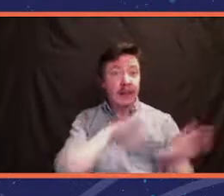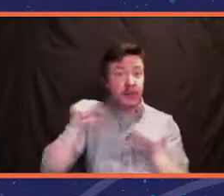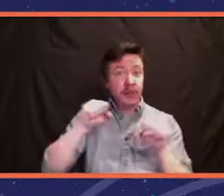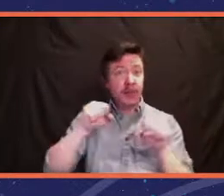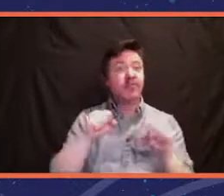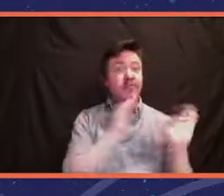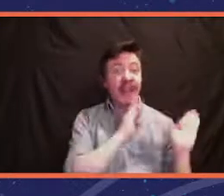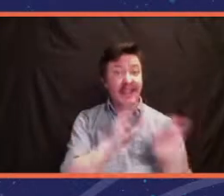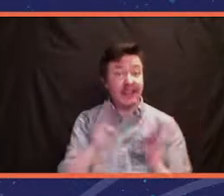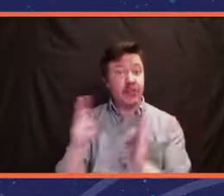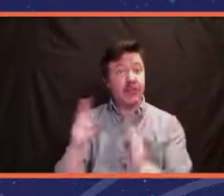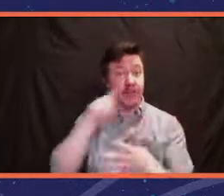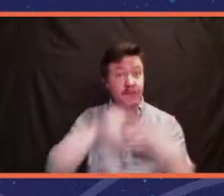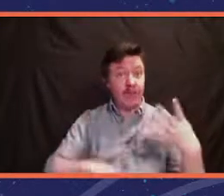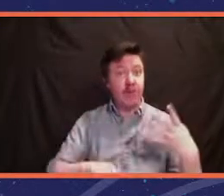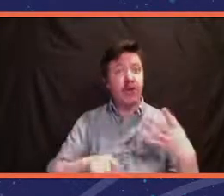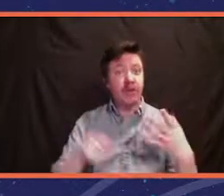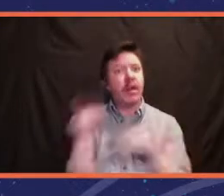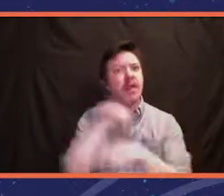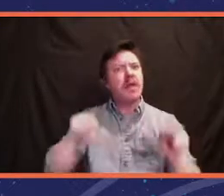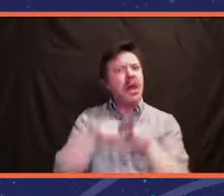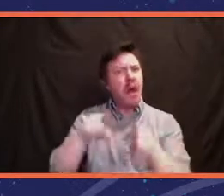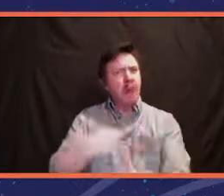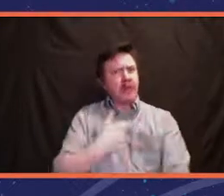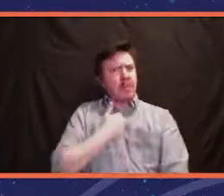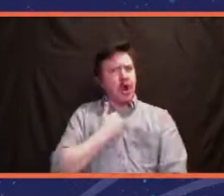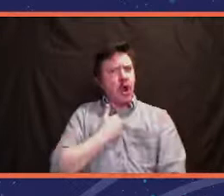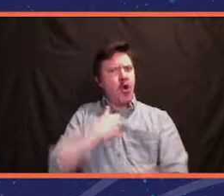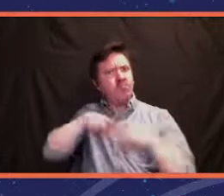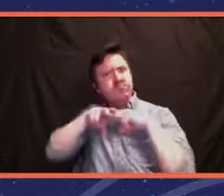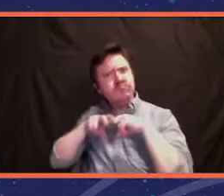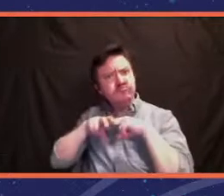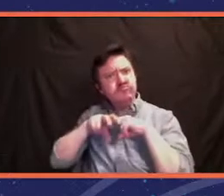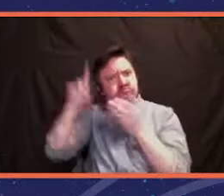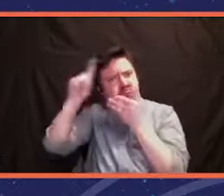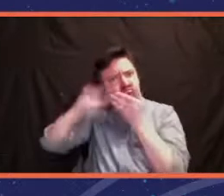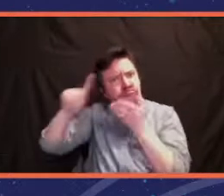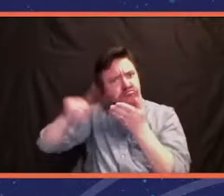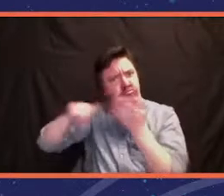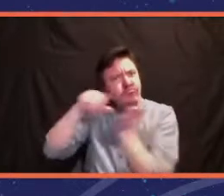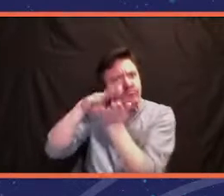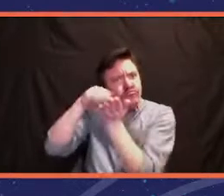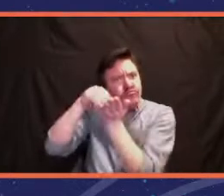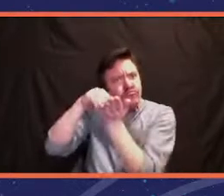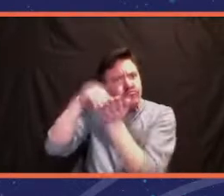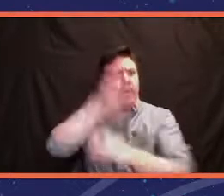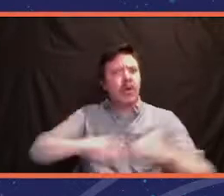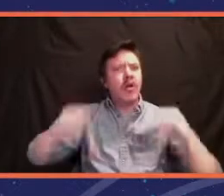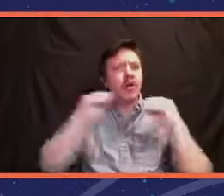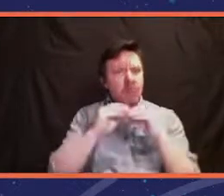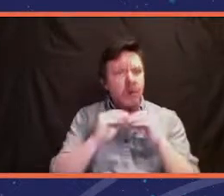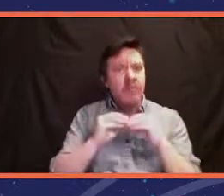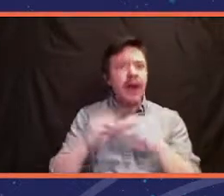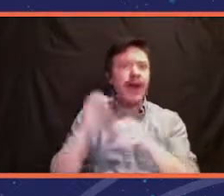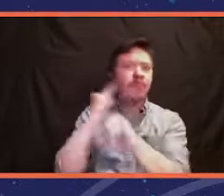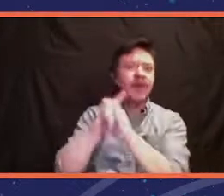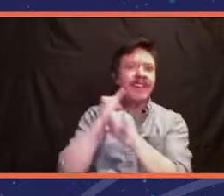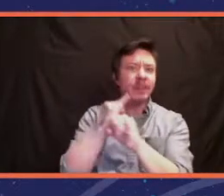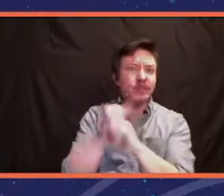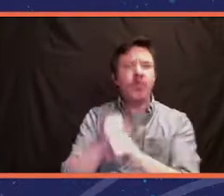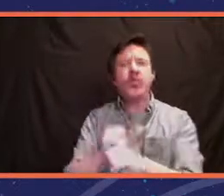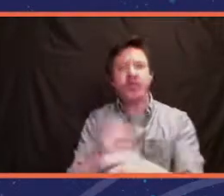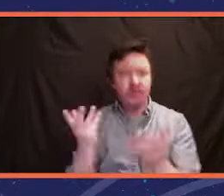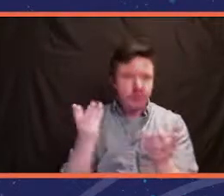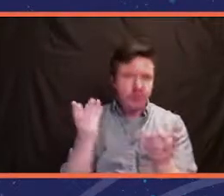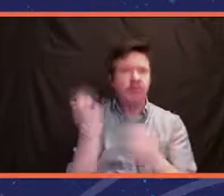but also on my own. Like I started to, you know, I was learning more about, like, for example, residential schools and all of the things that have been